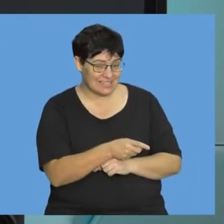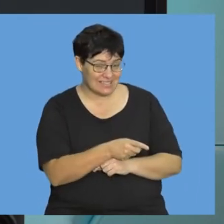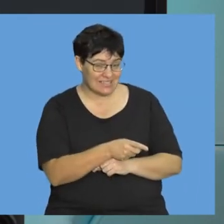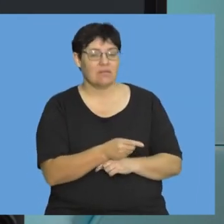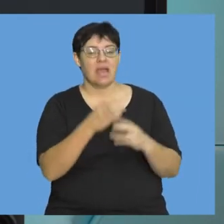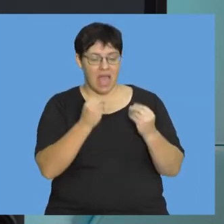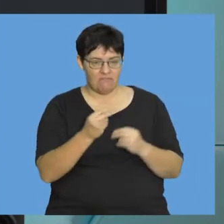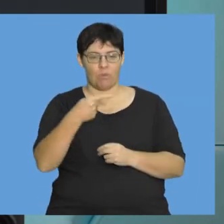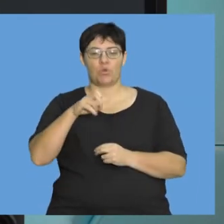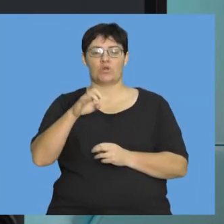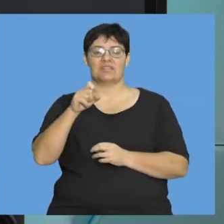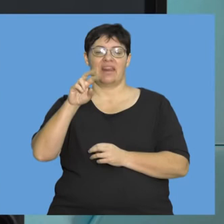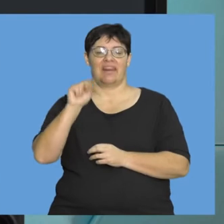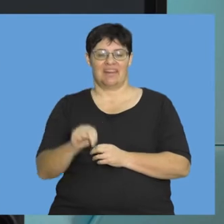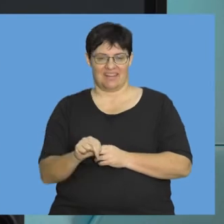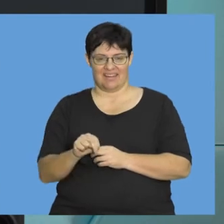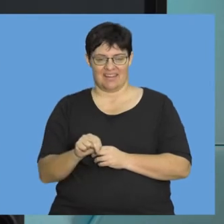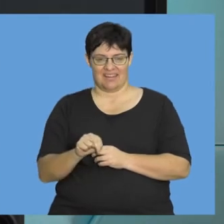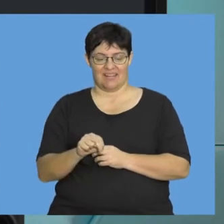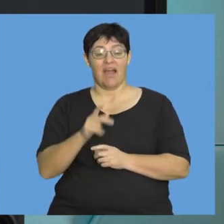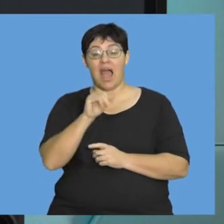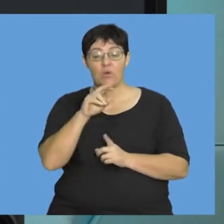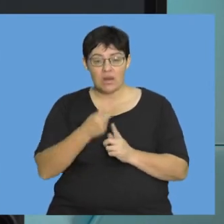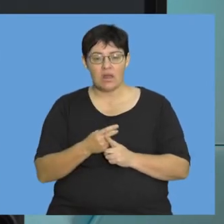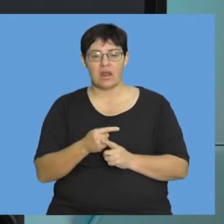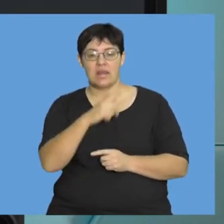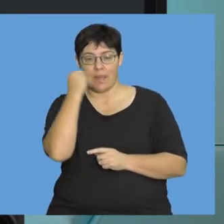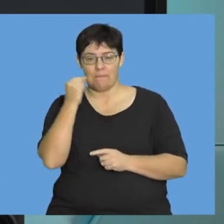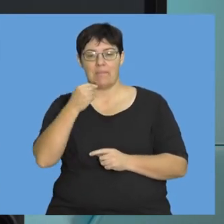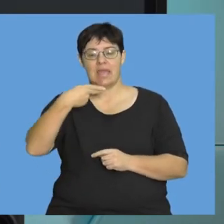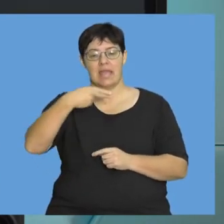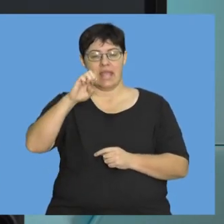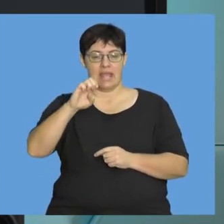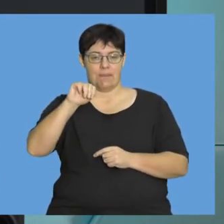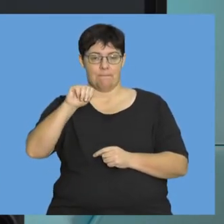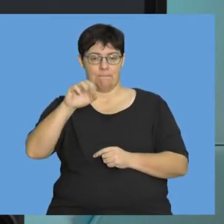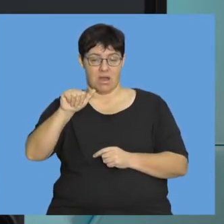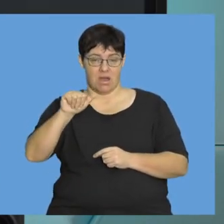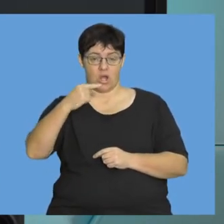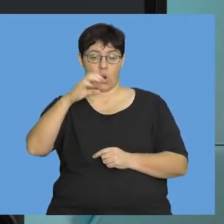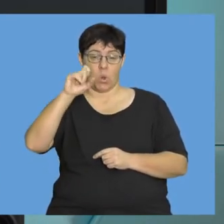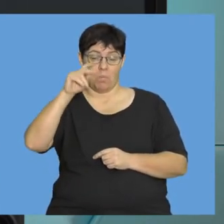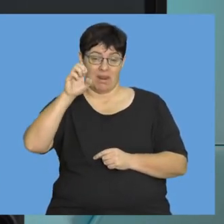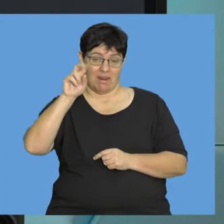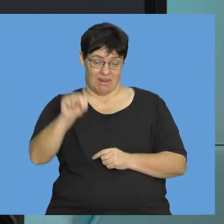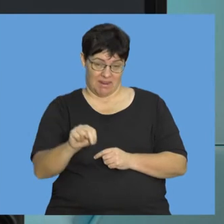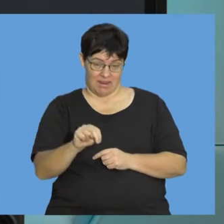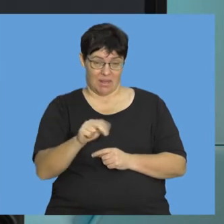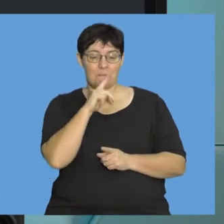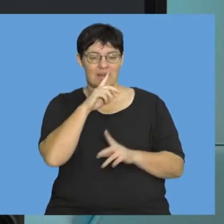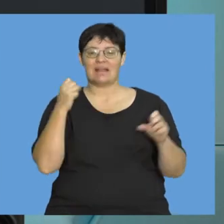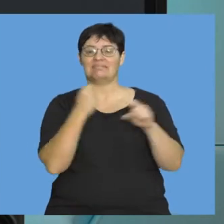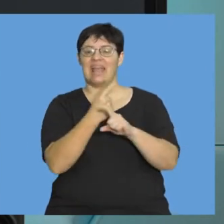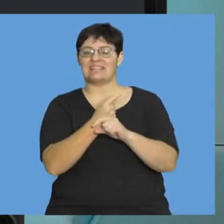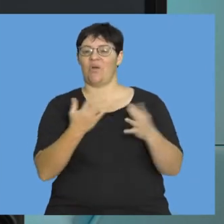a protein, right, an iron pigment called hemoglobin. And that hemoglobin is a